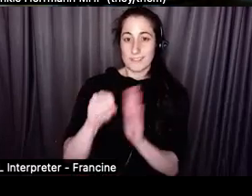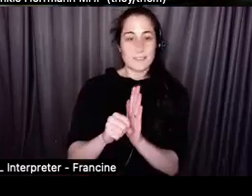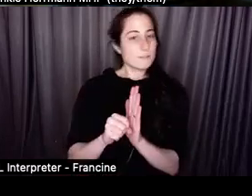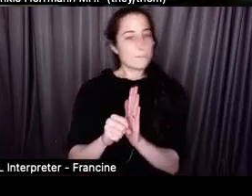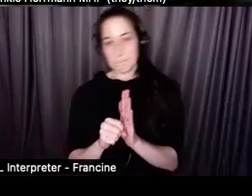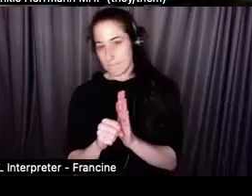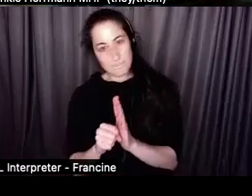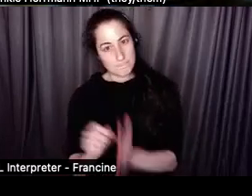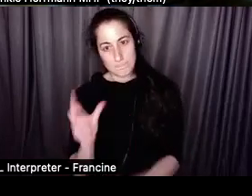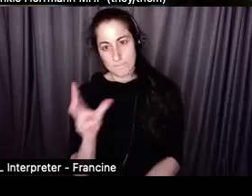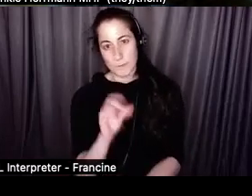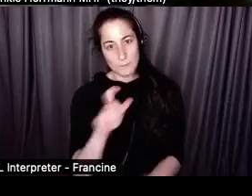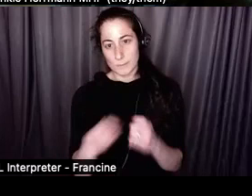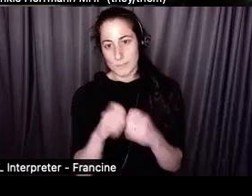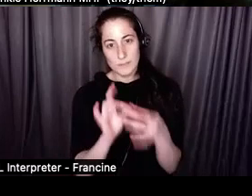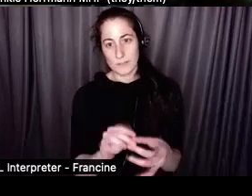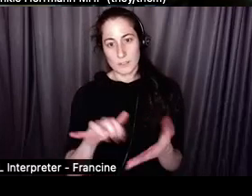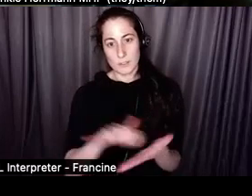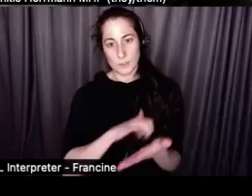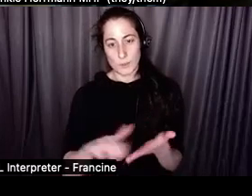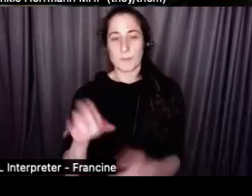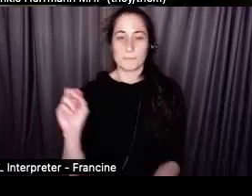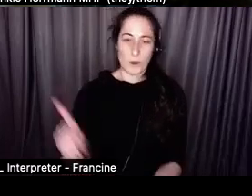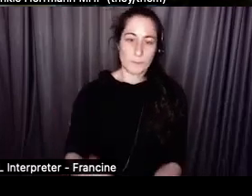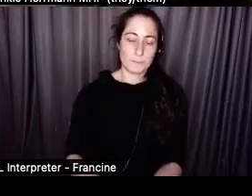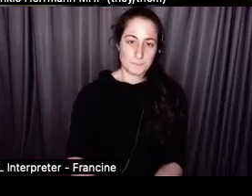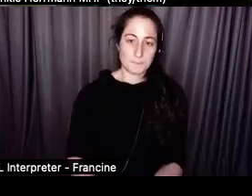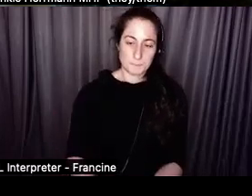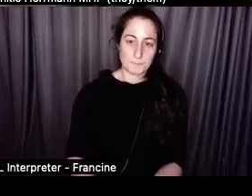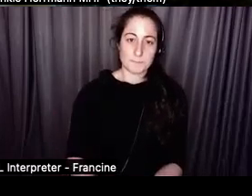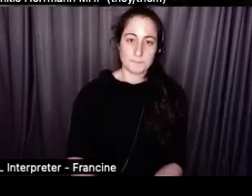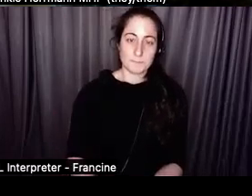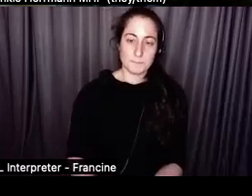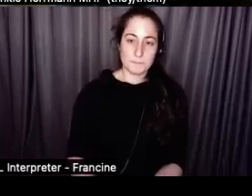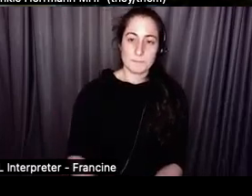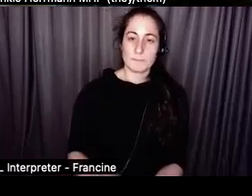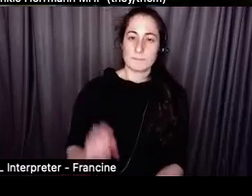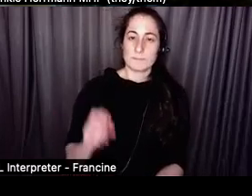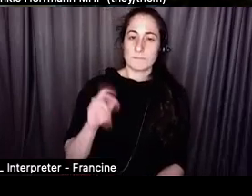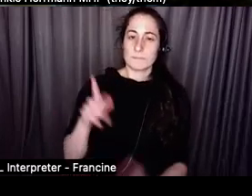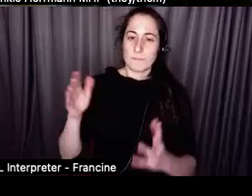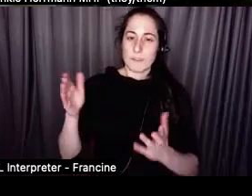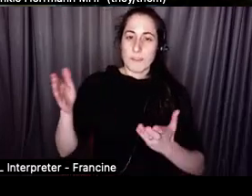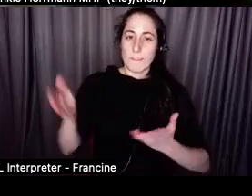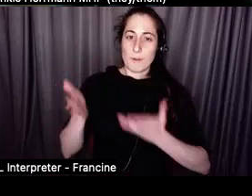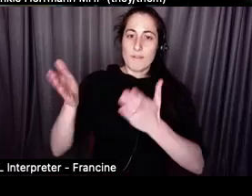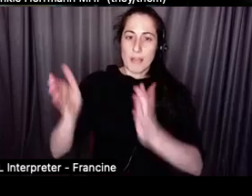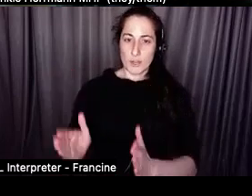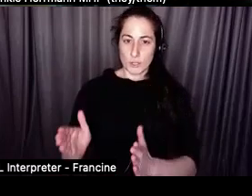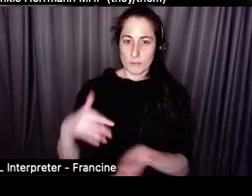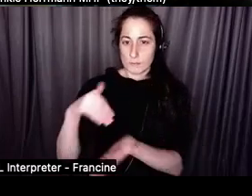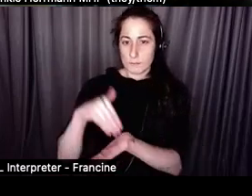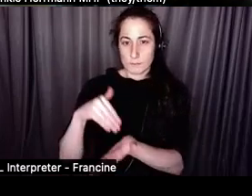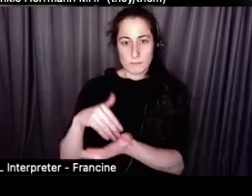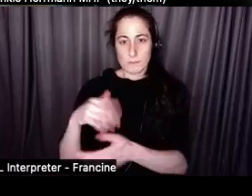is specific to New York. That's what I thought. Okay. As providers, do providers need any